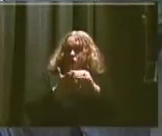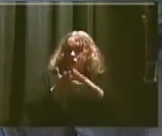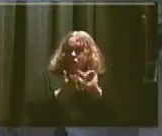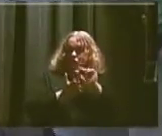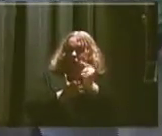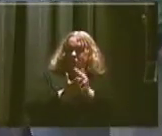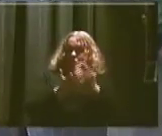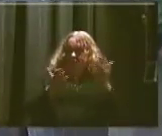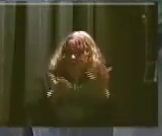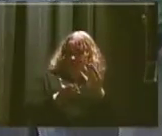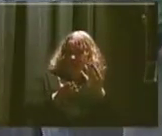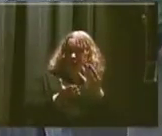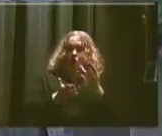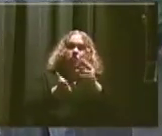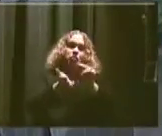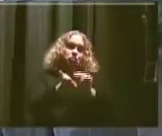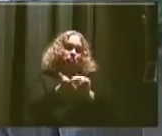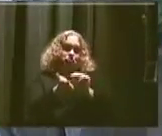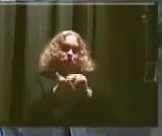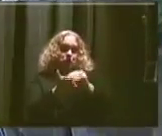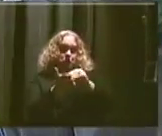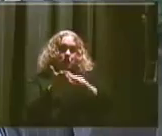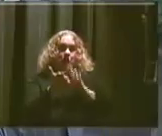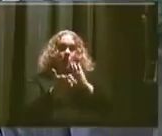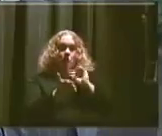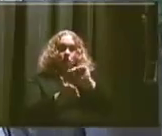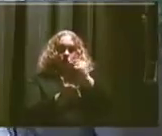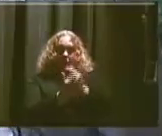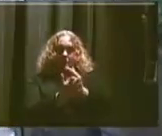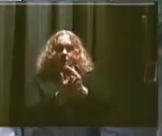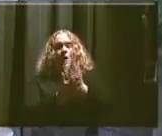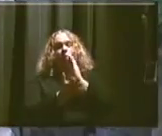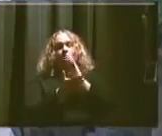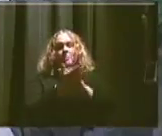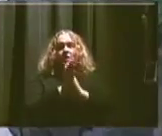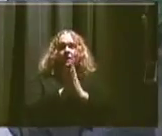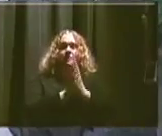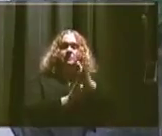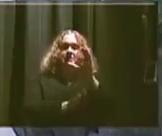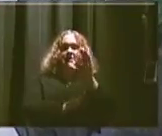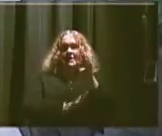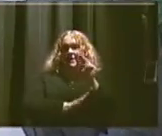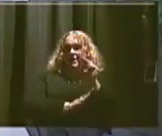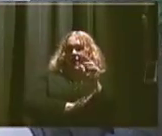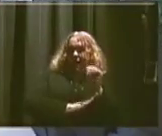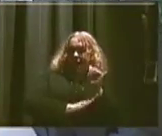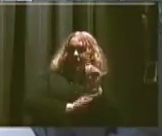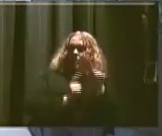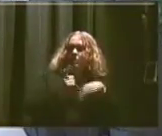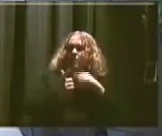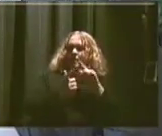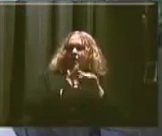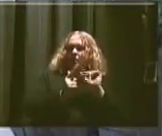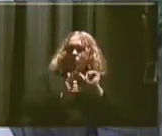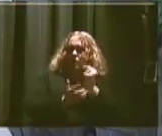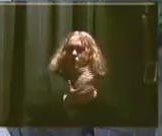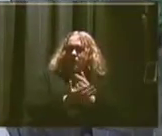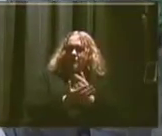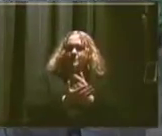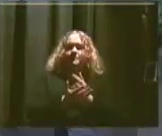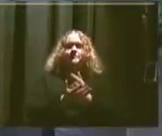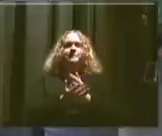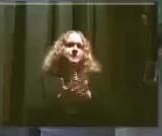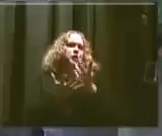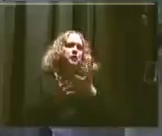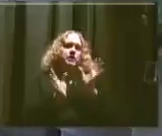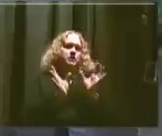CNA normally when they leave here, and they can work their way through college. We have partnerships with each